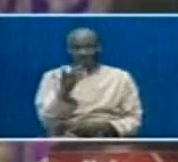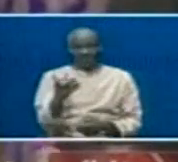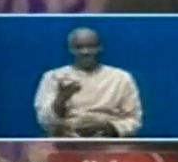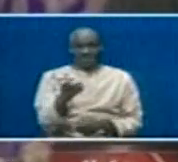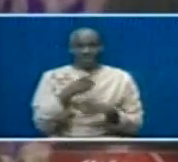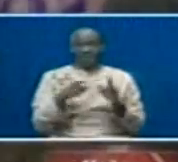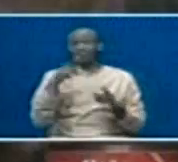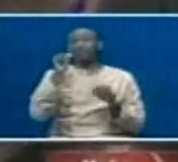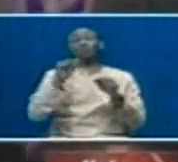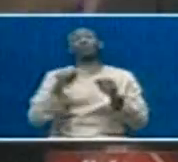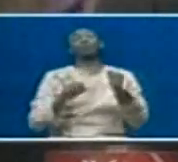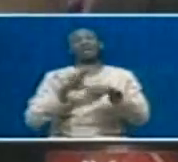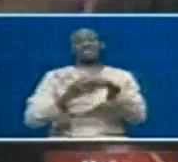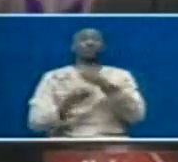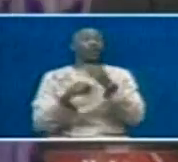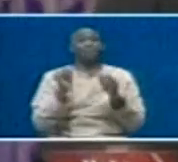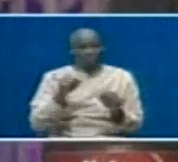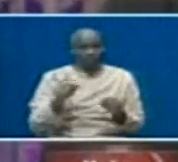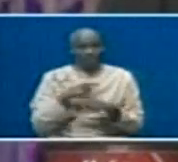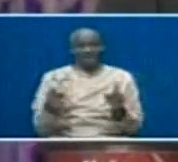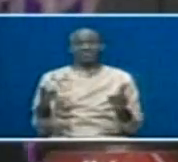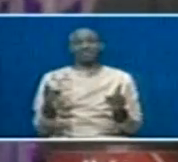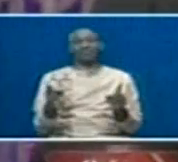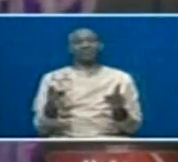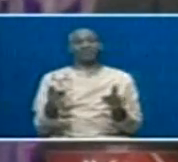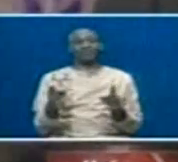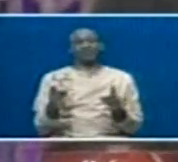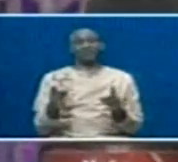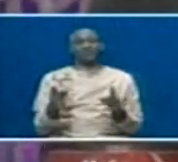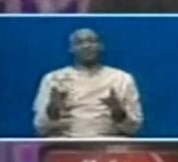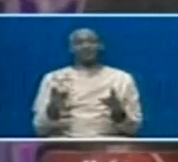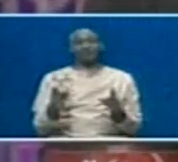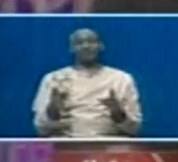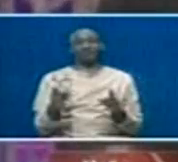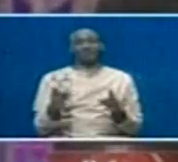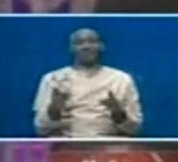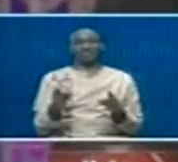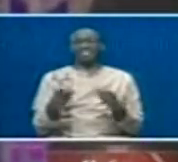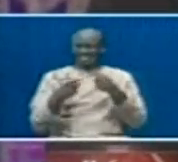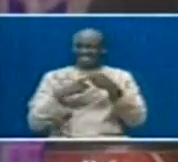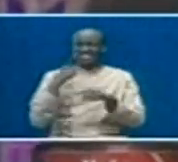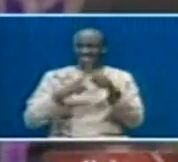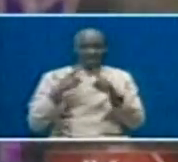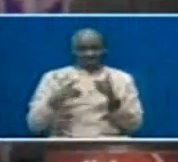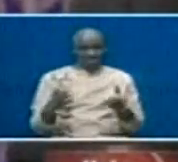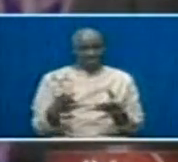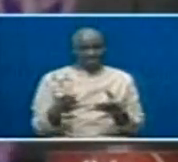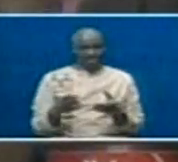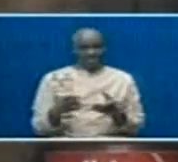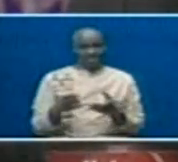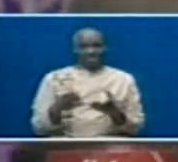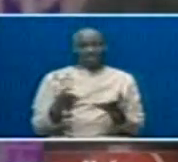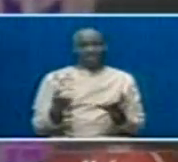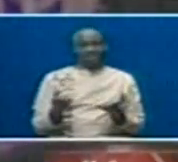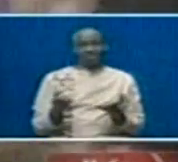didn't get a scholarship because Ali had not done well in his Cambridge. So for 6 years, Ali just languished.